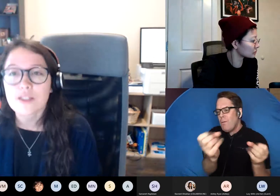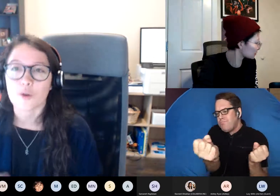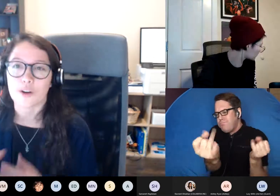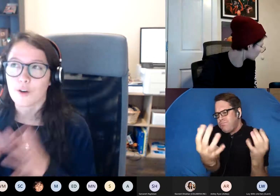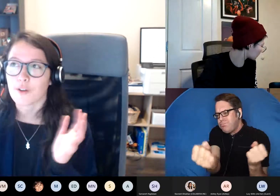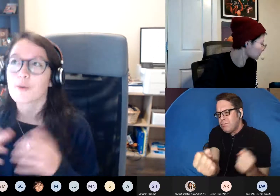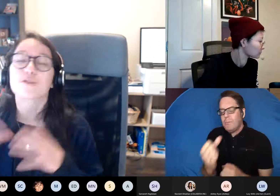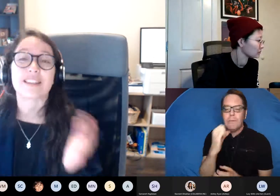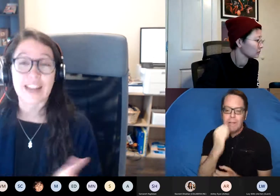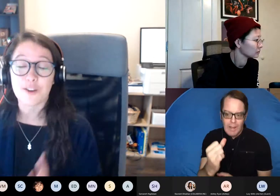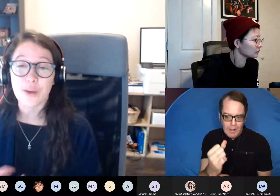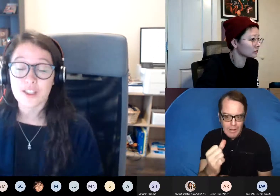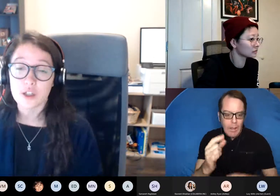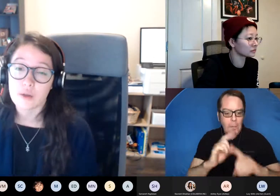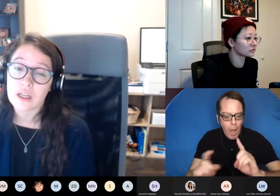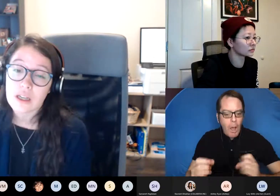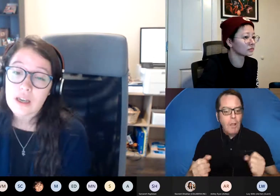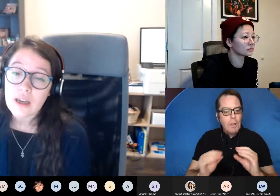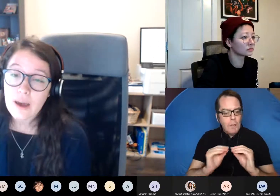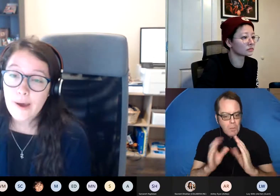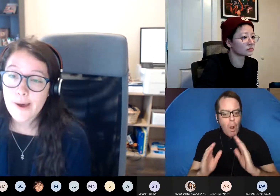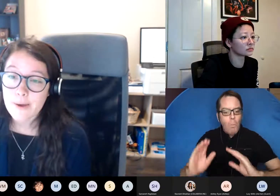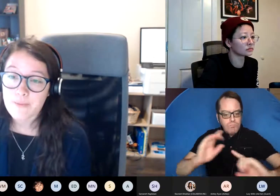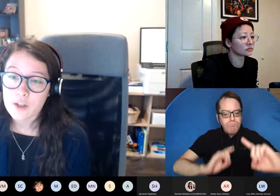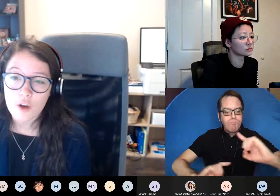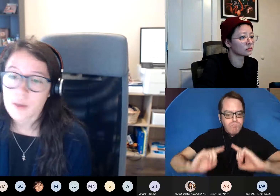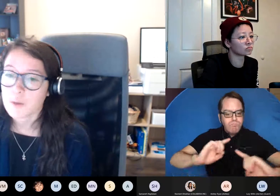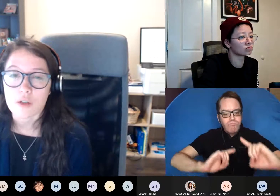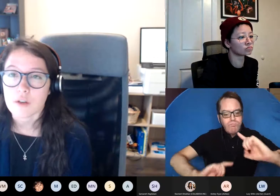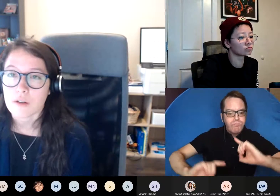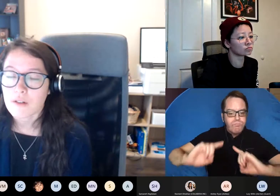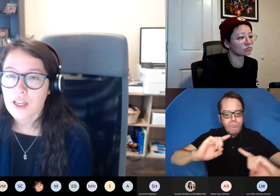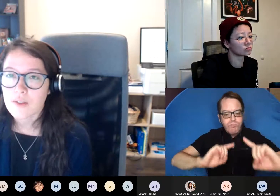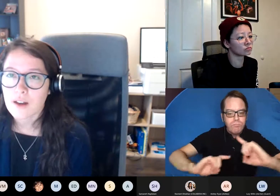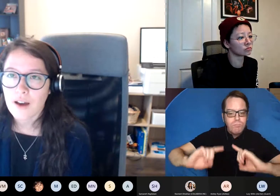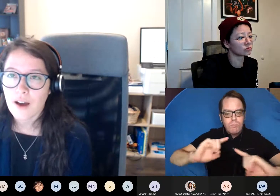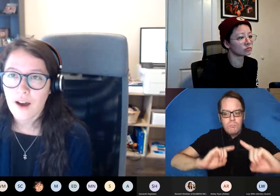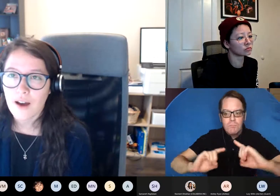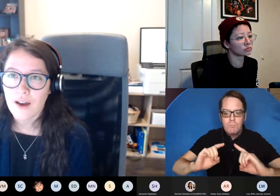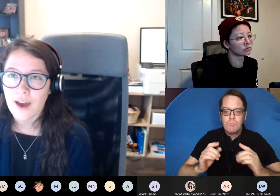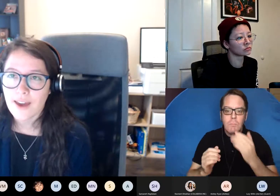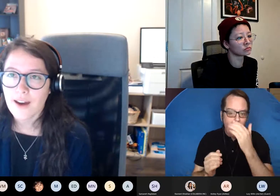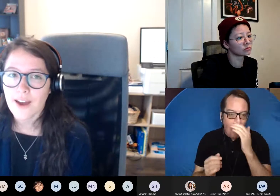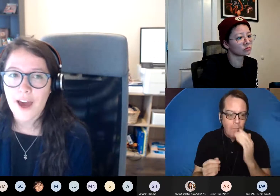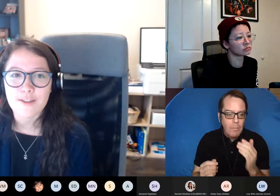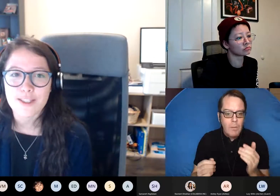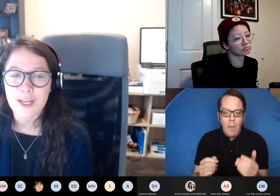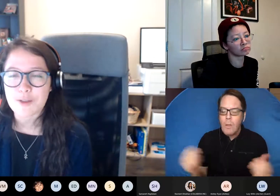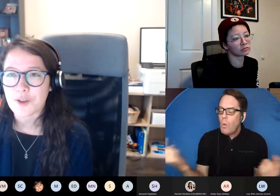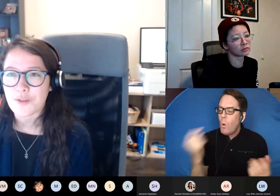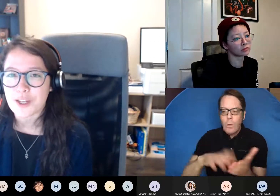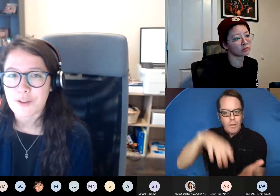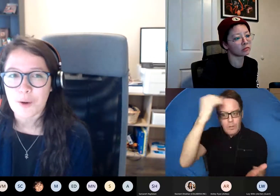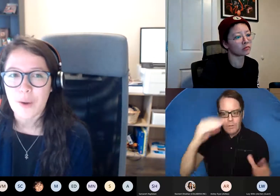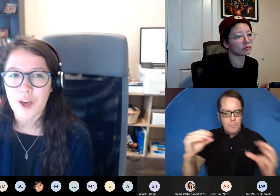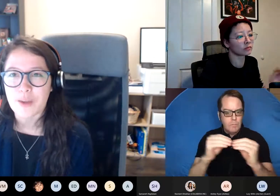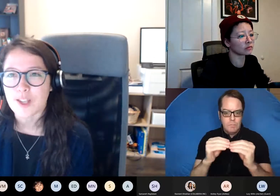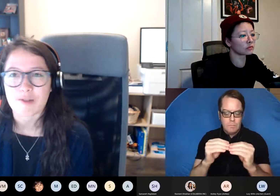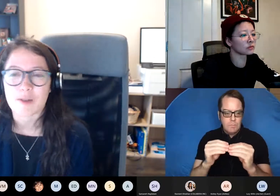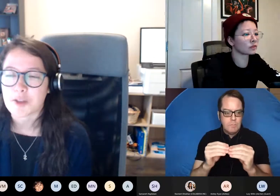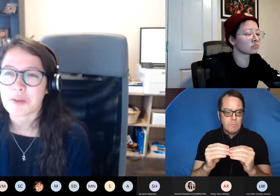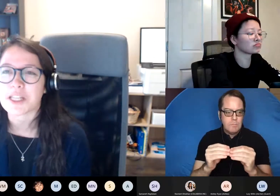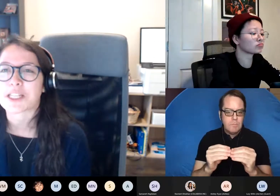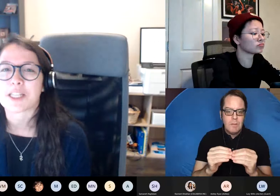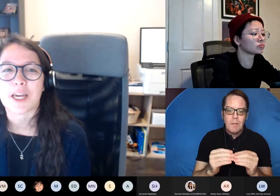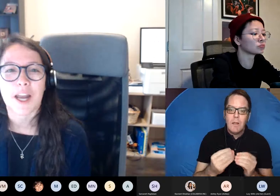nicest or most native way to do it. There's always more to learn. Even I haven't signed with Sophie in a little while